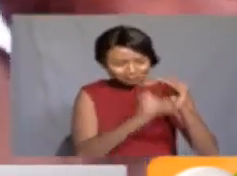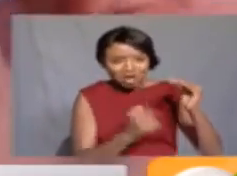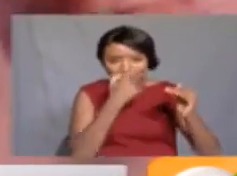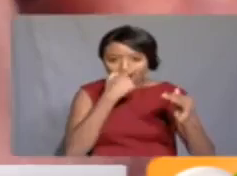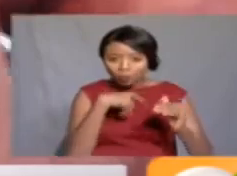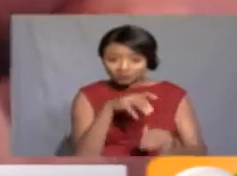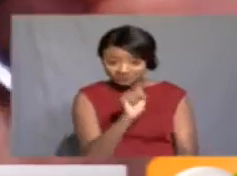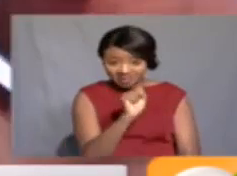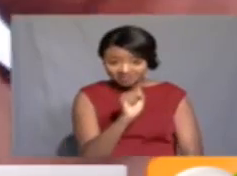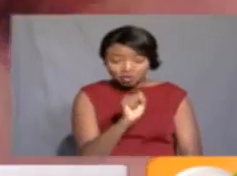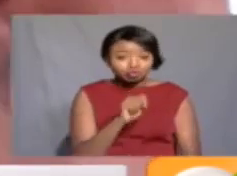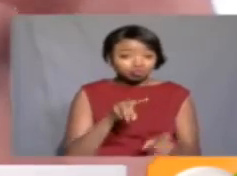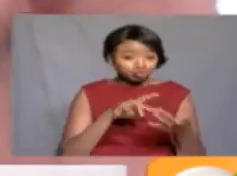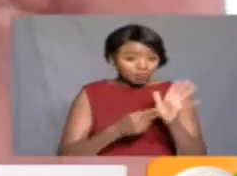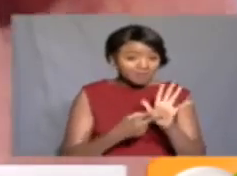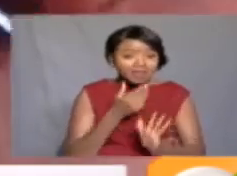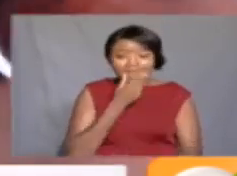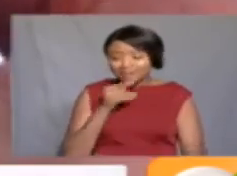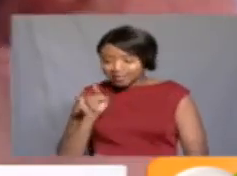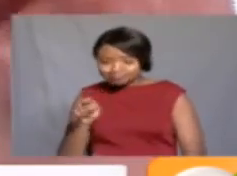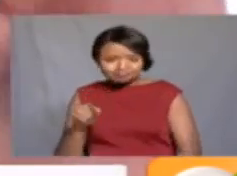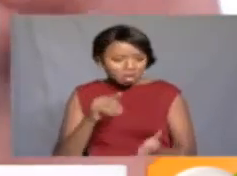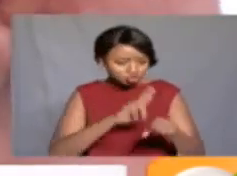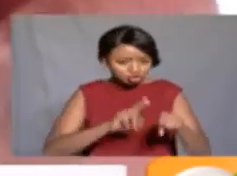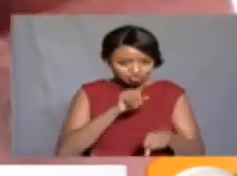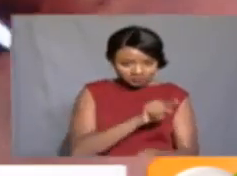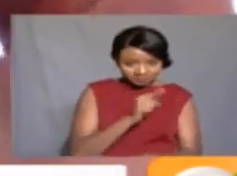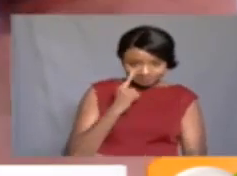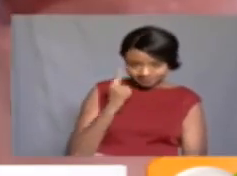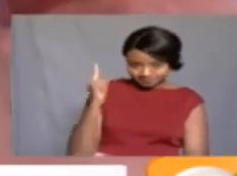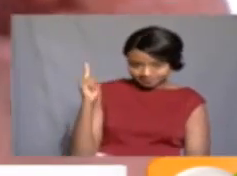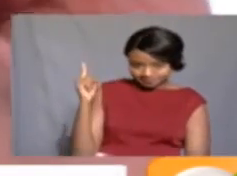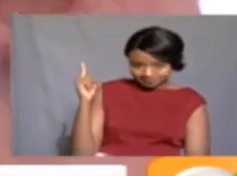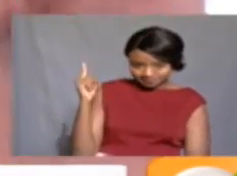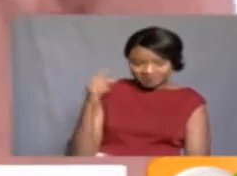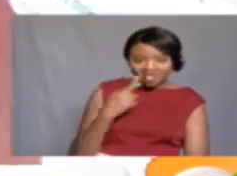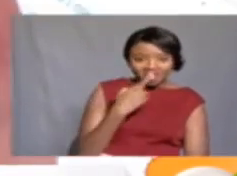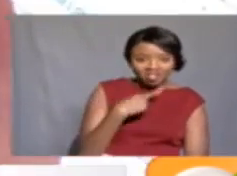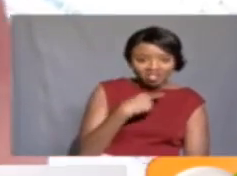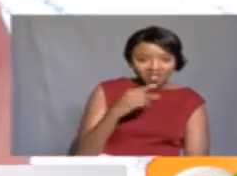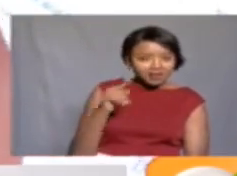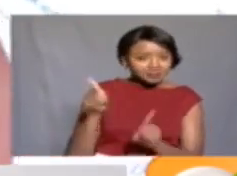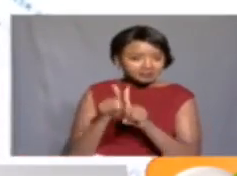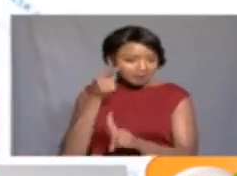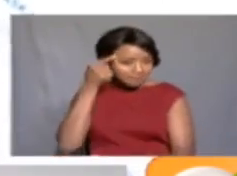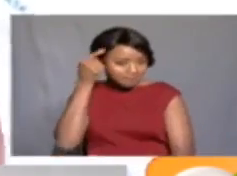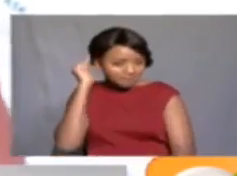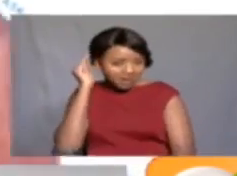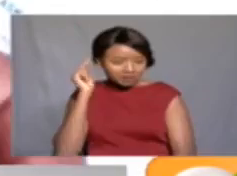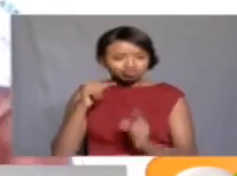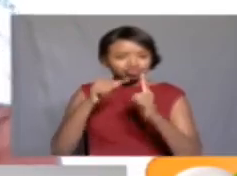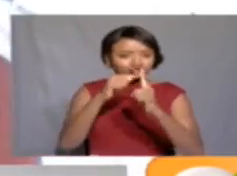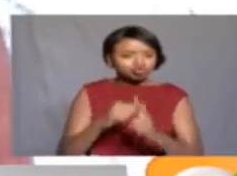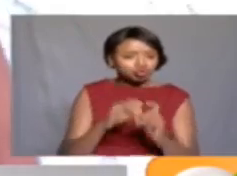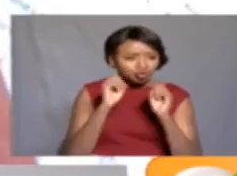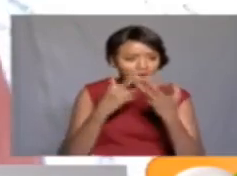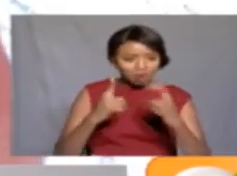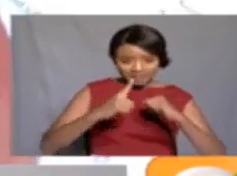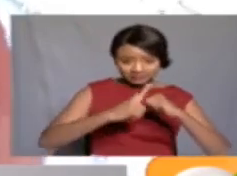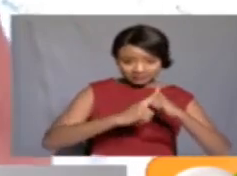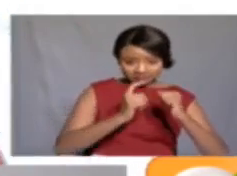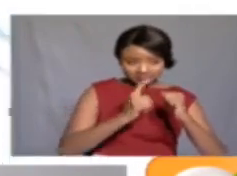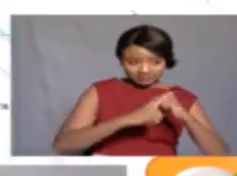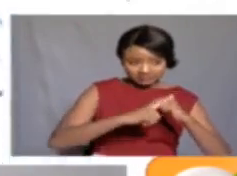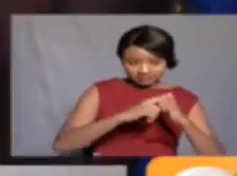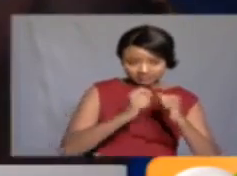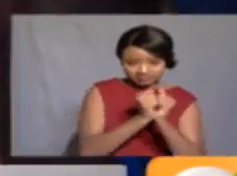uses Ngakoromwa, the beads in the local dialect. He uses the red and black beads. The string has 60 beads, 21 red and